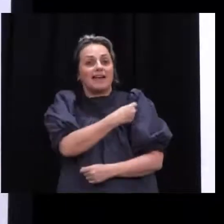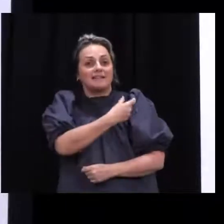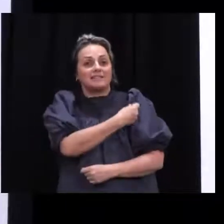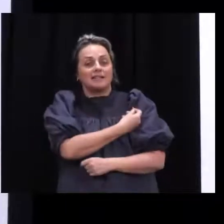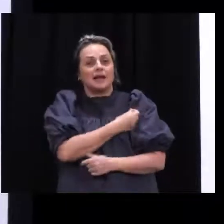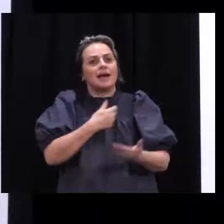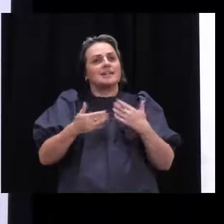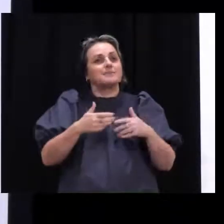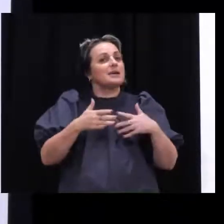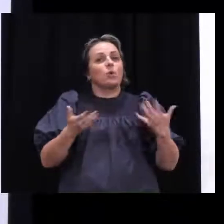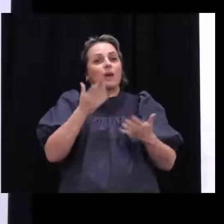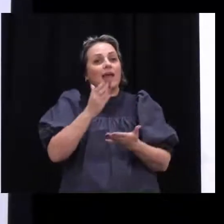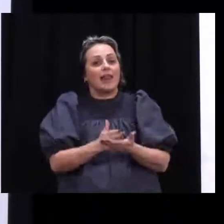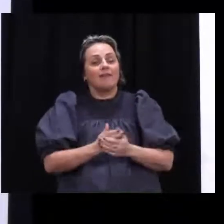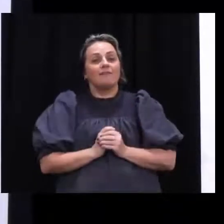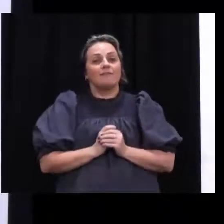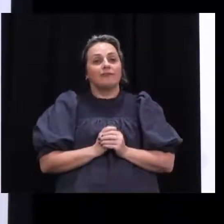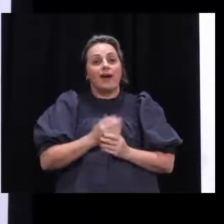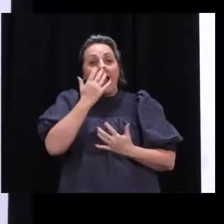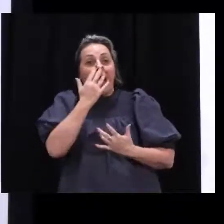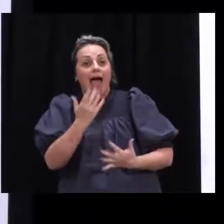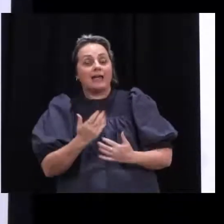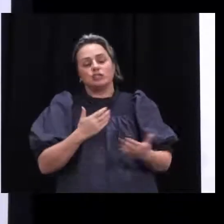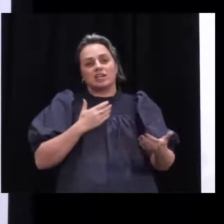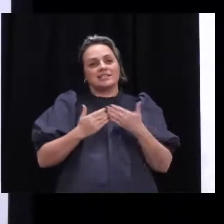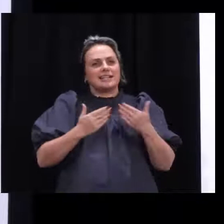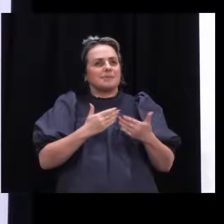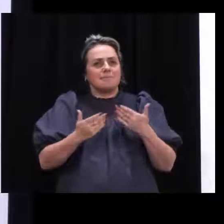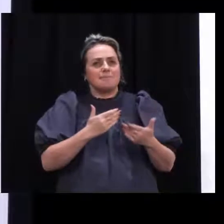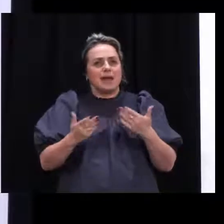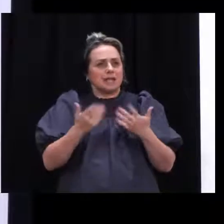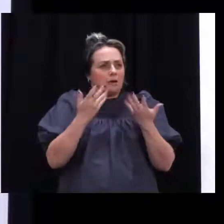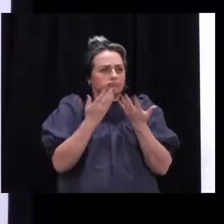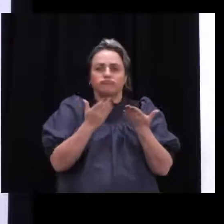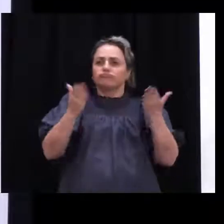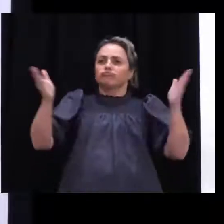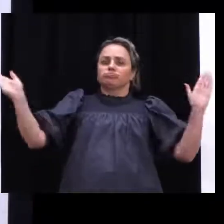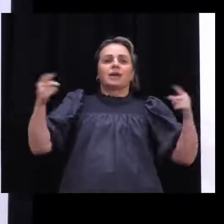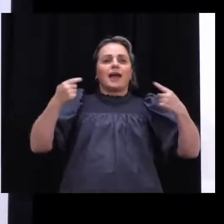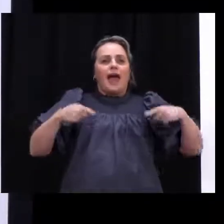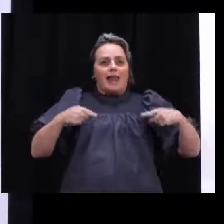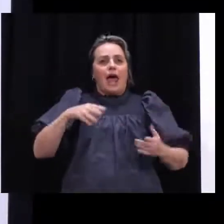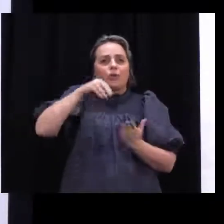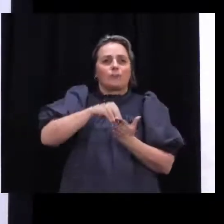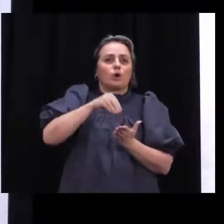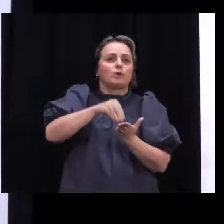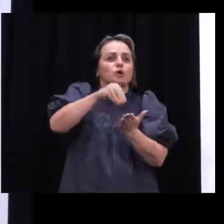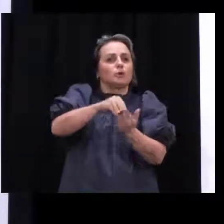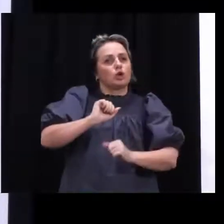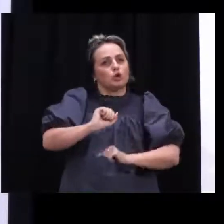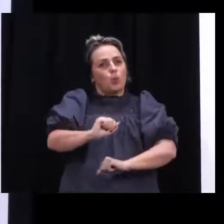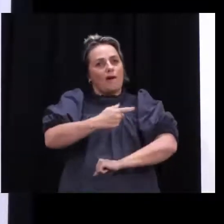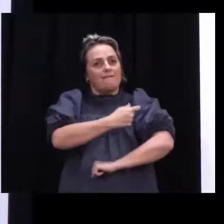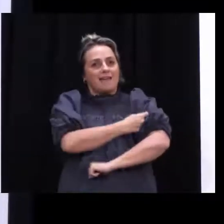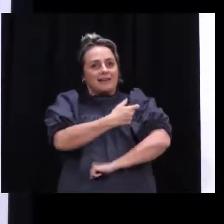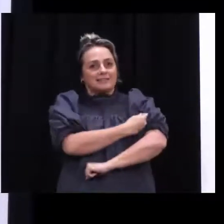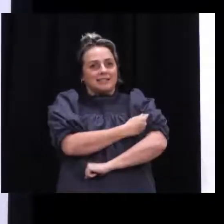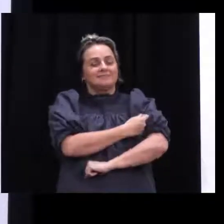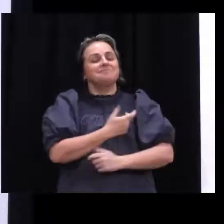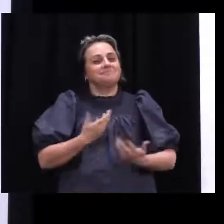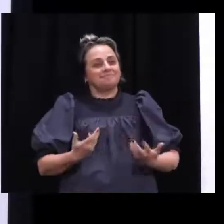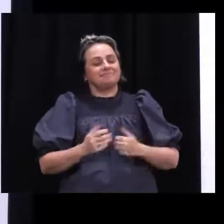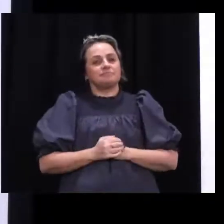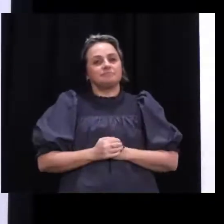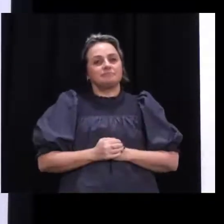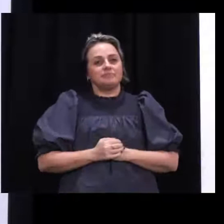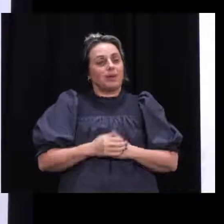they live, which group they belong to, or any other factors such as occupation and so on.